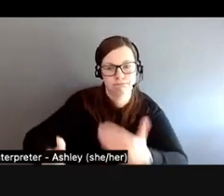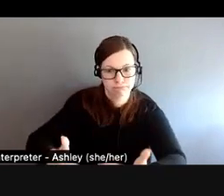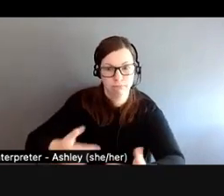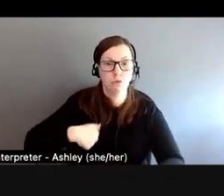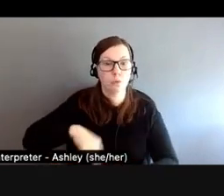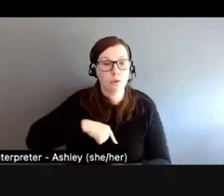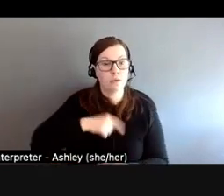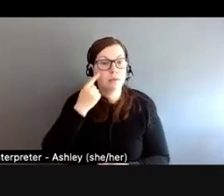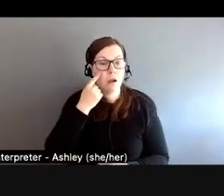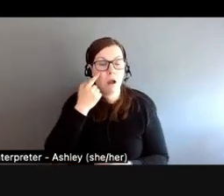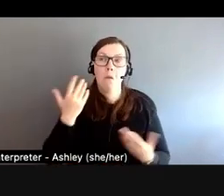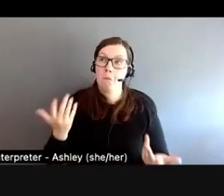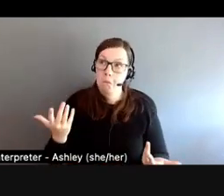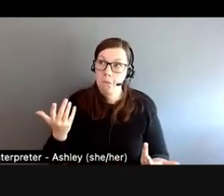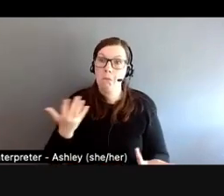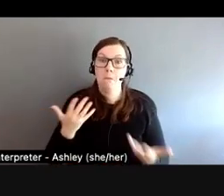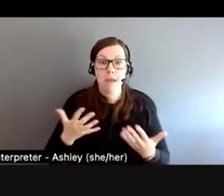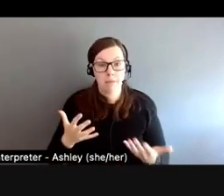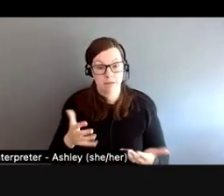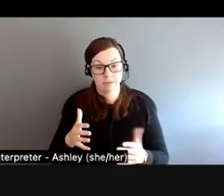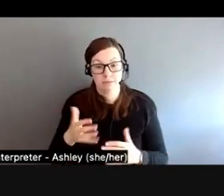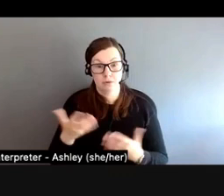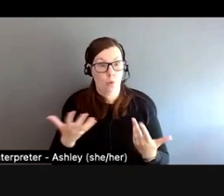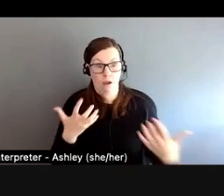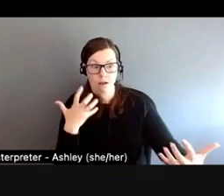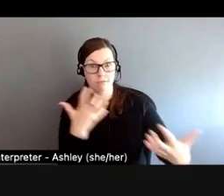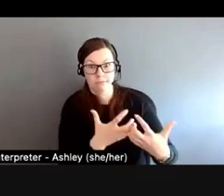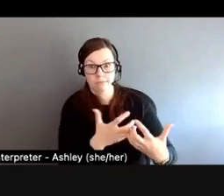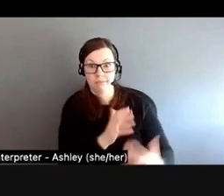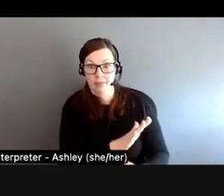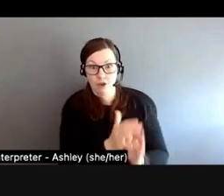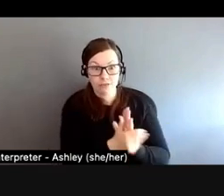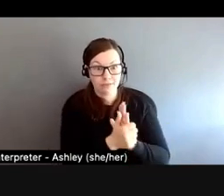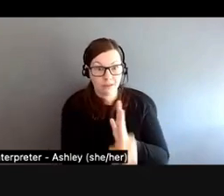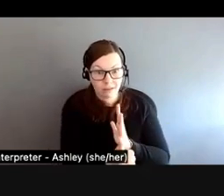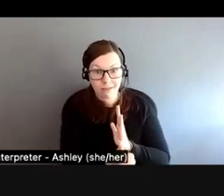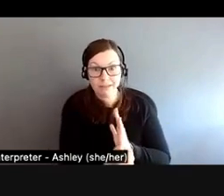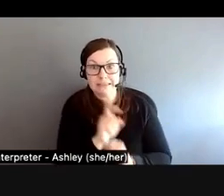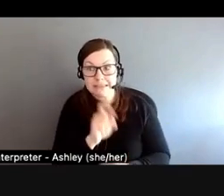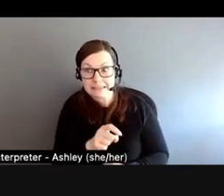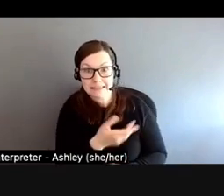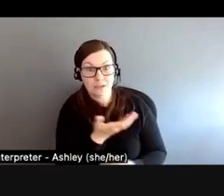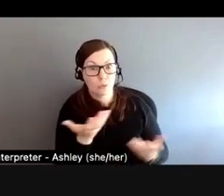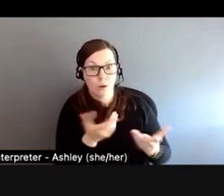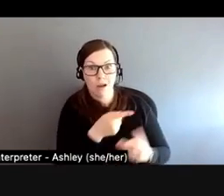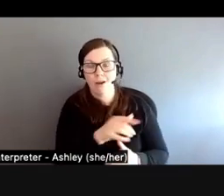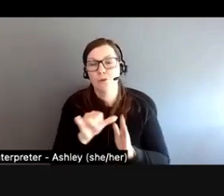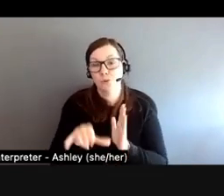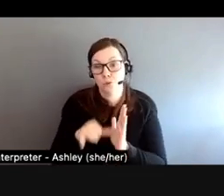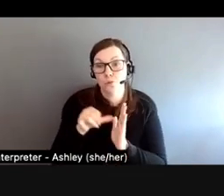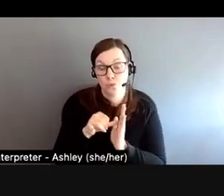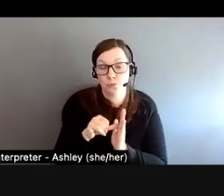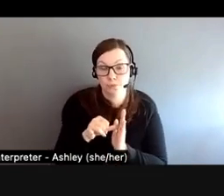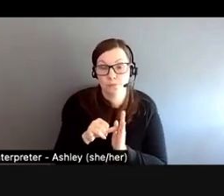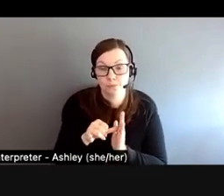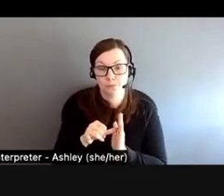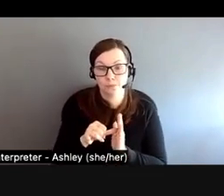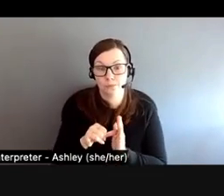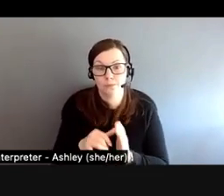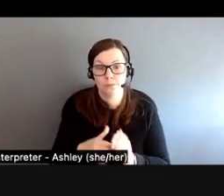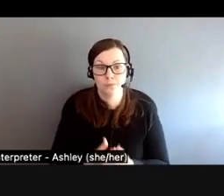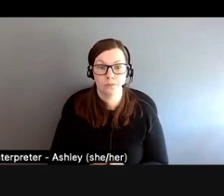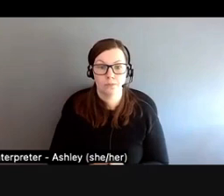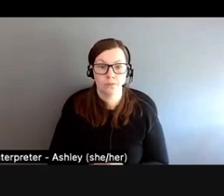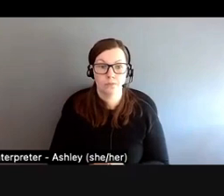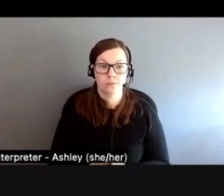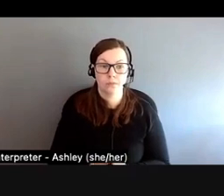best way to approach our learners, and we were not able actually to find the proper